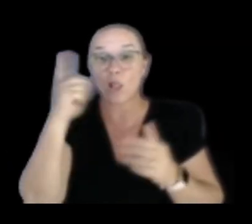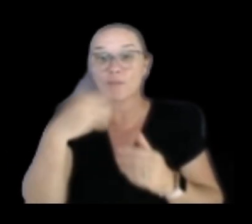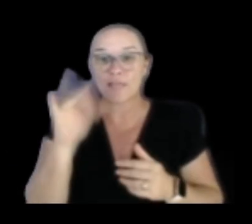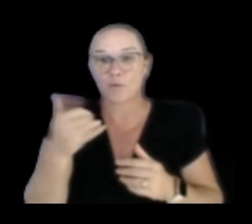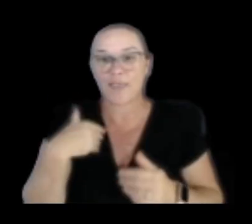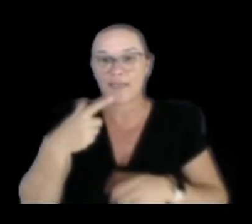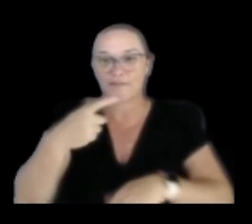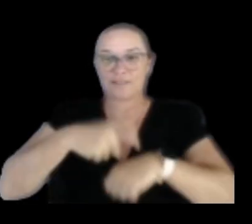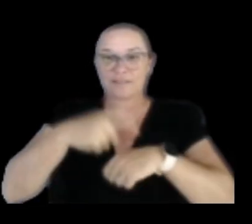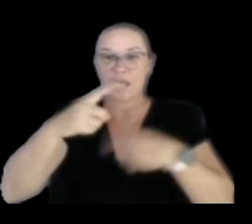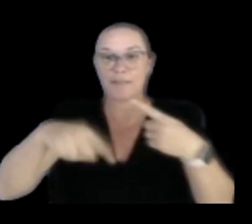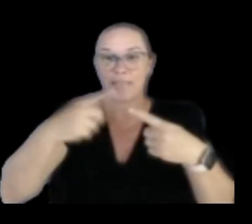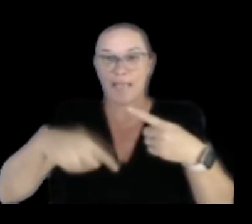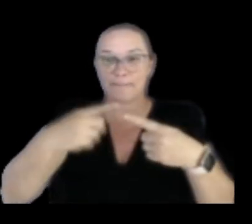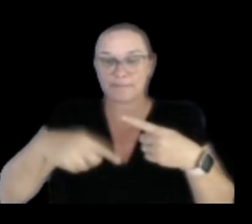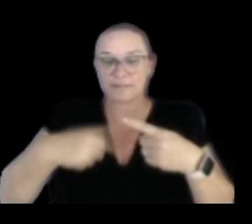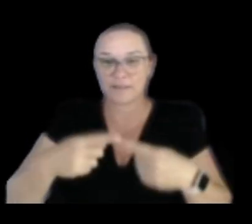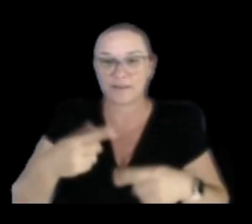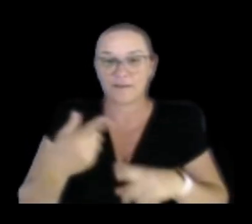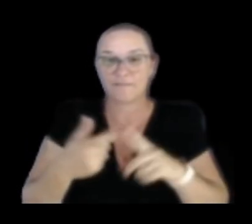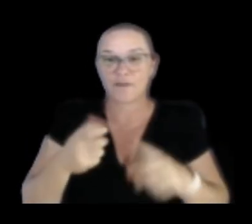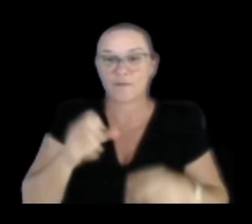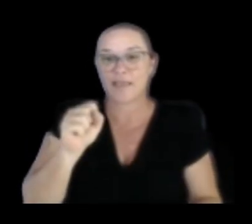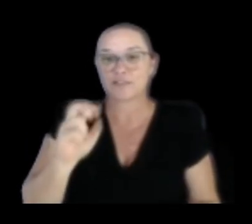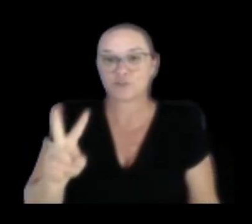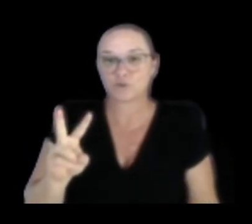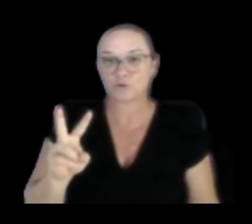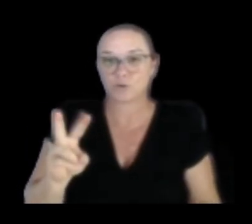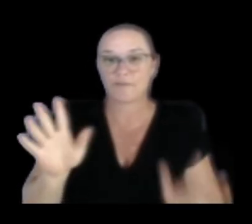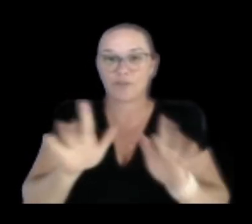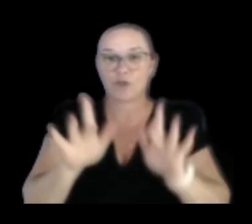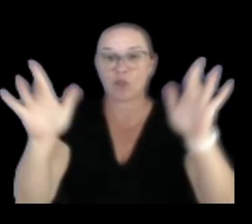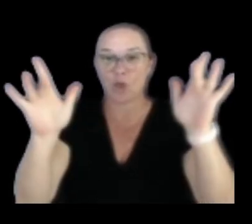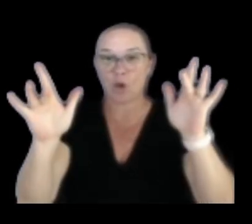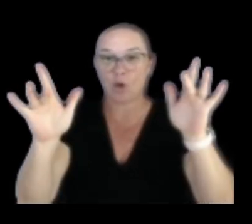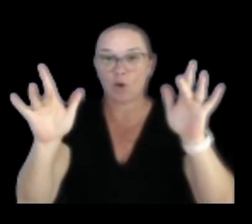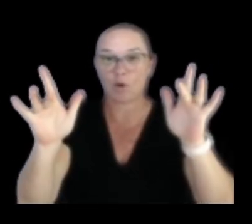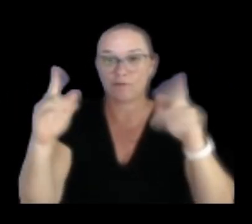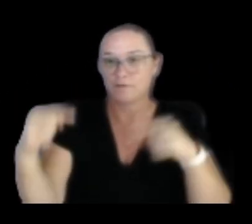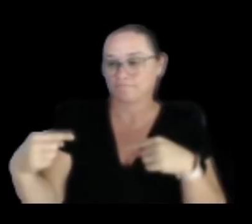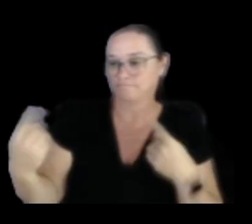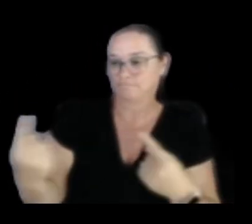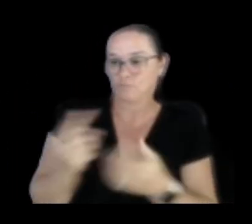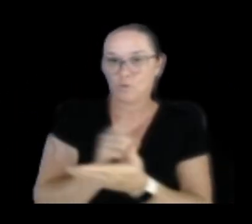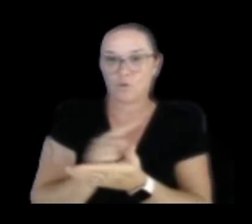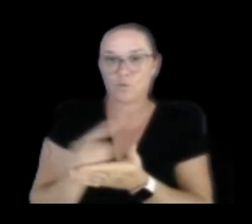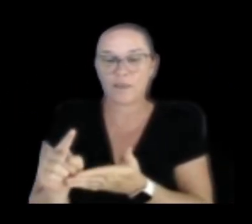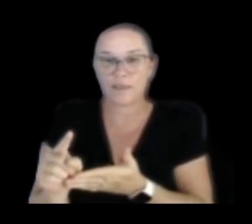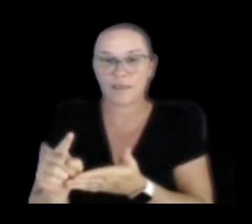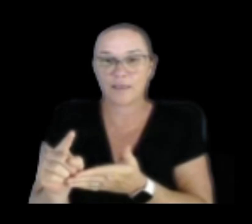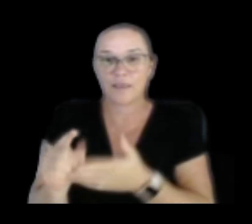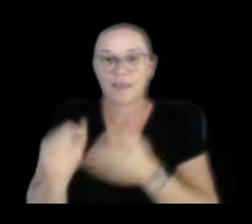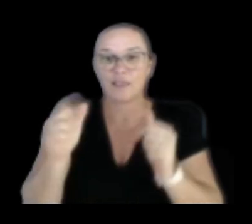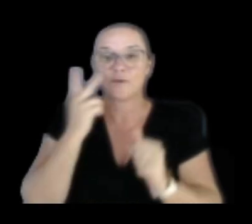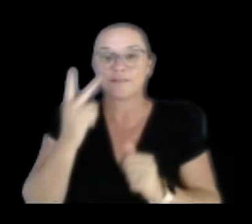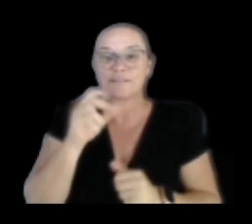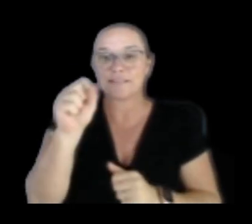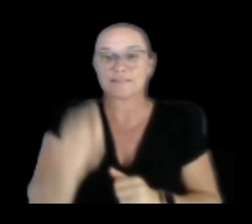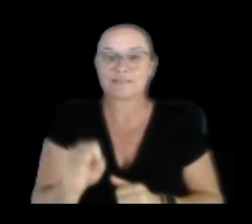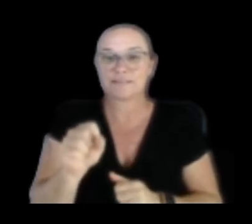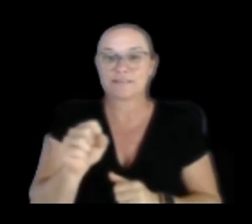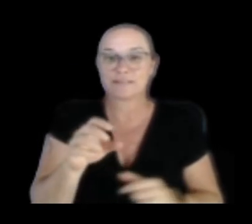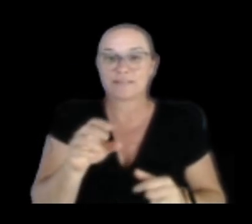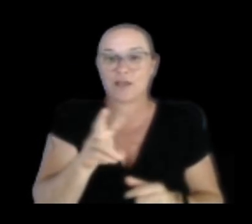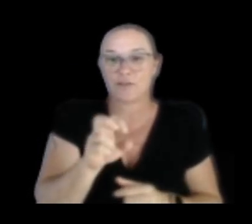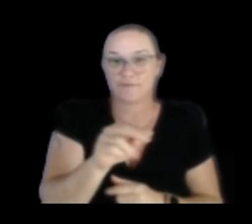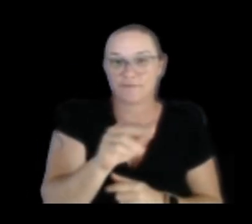time lapse from the S2 camera of the glow over the past week at night. You can see the south vent was glowing